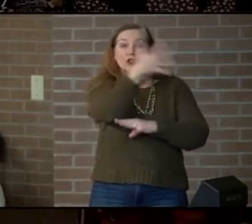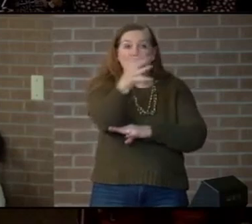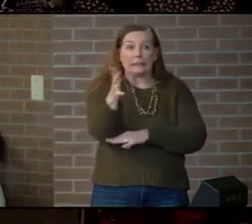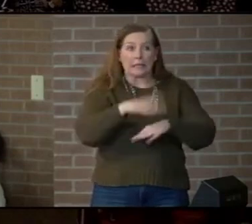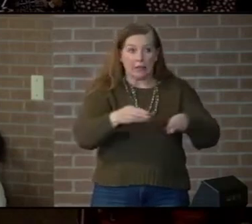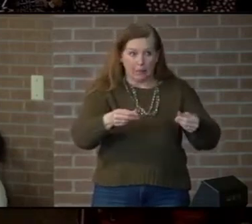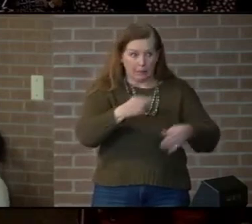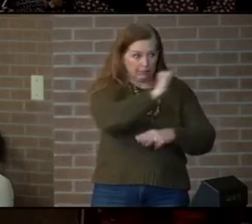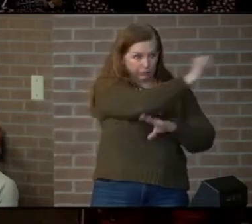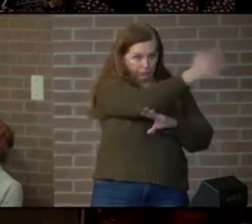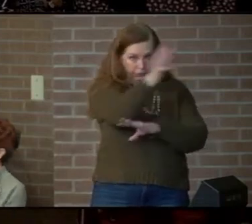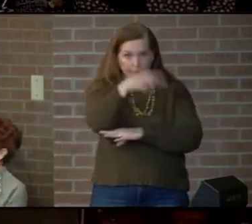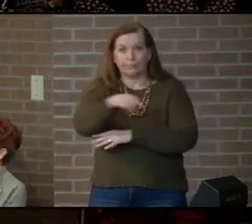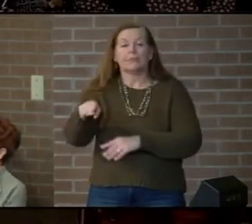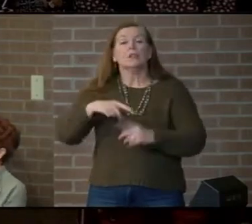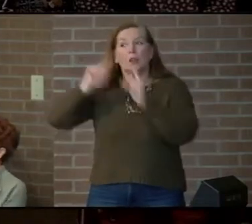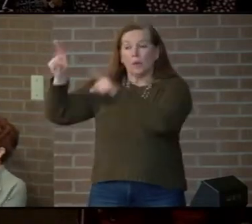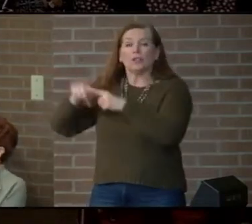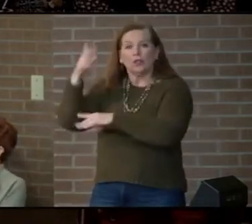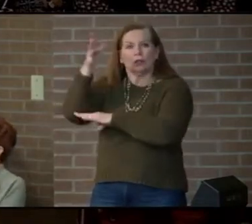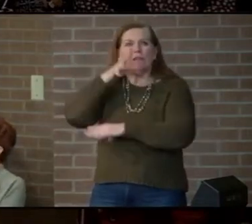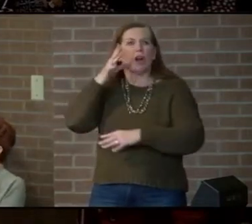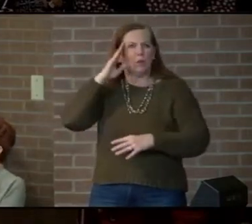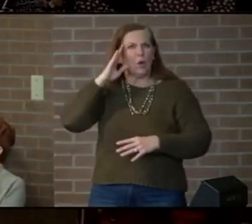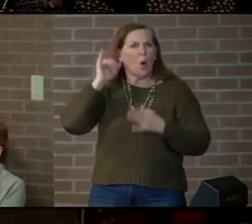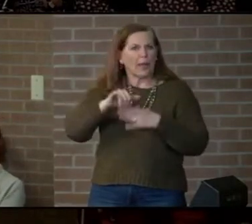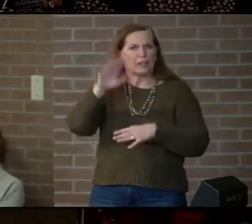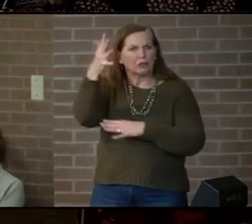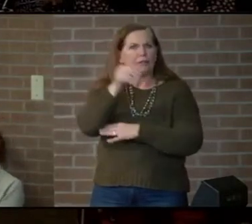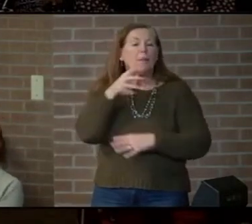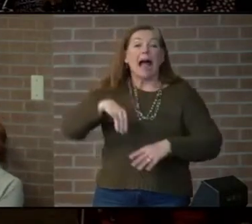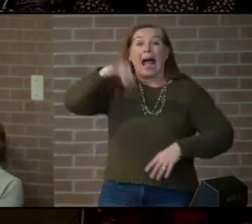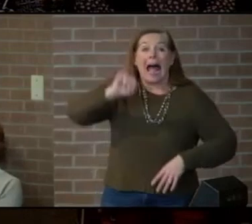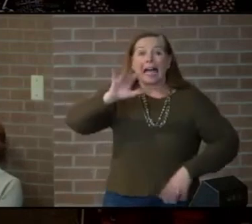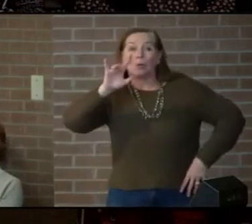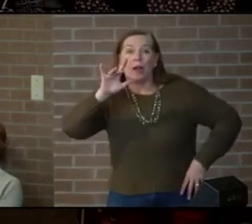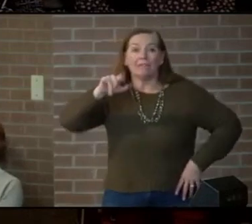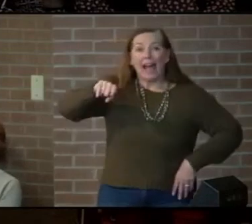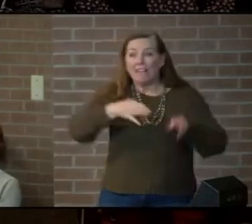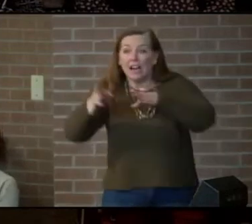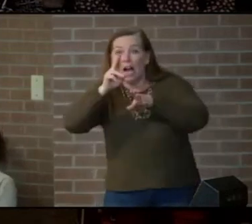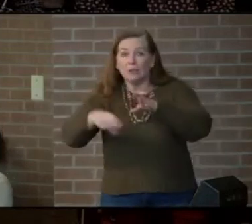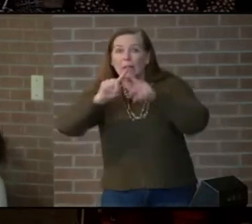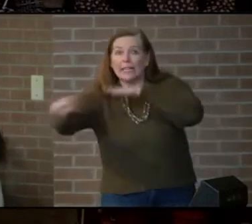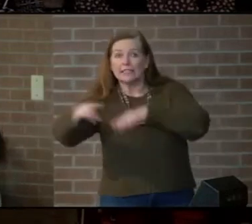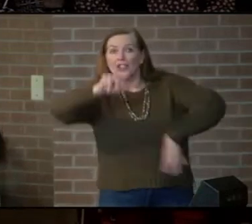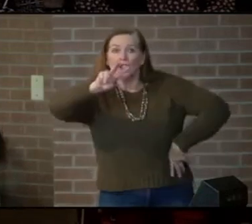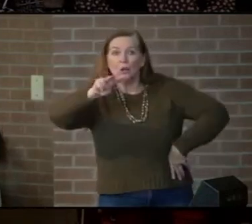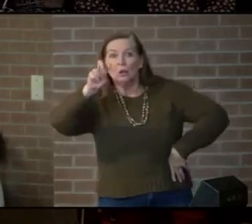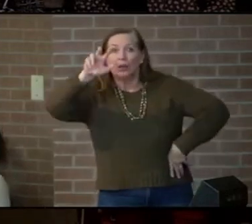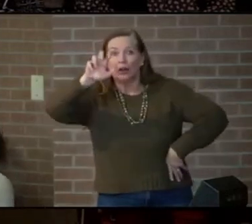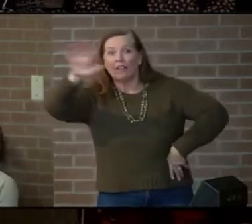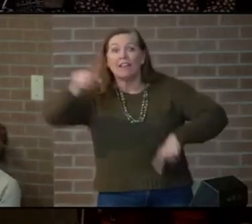on over to the tree farm. You know the tree farm, the one where you go down I-25 and take exit 235. And then you go, sing it with